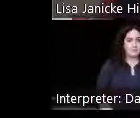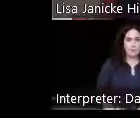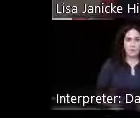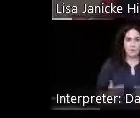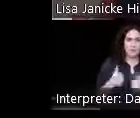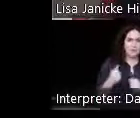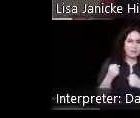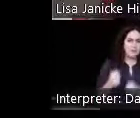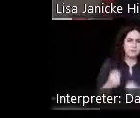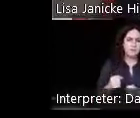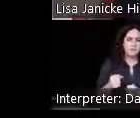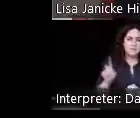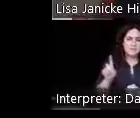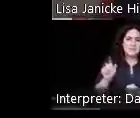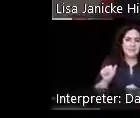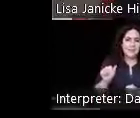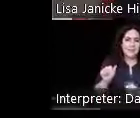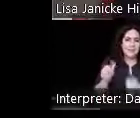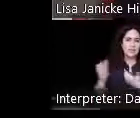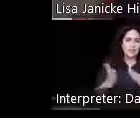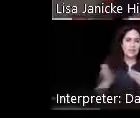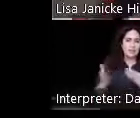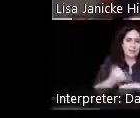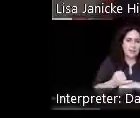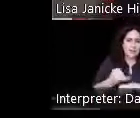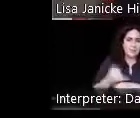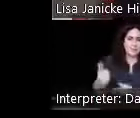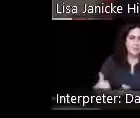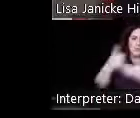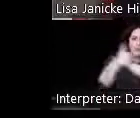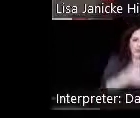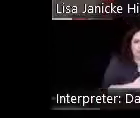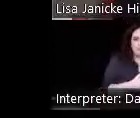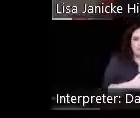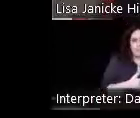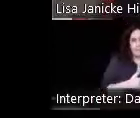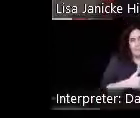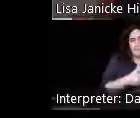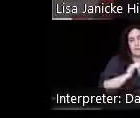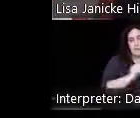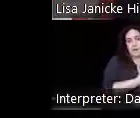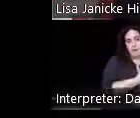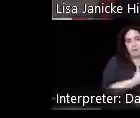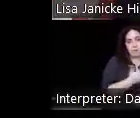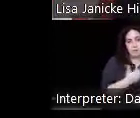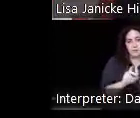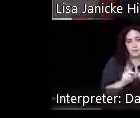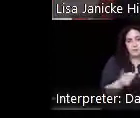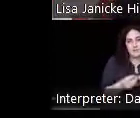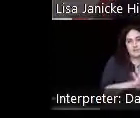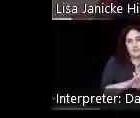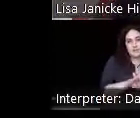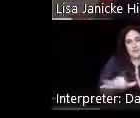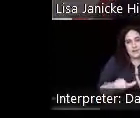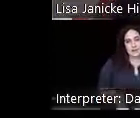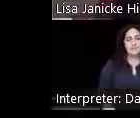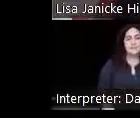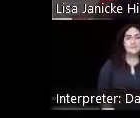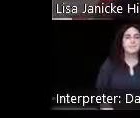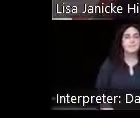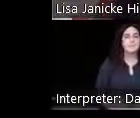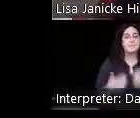disabilities unit that helps all of our units with this and develop this tool. And we use the Google Chrome Dev